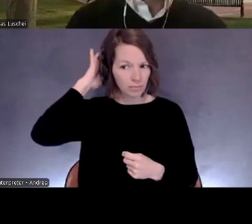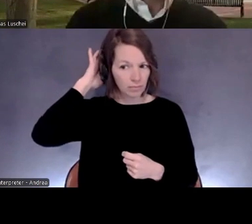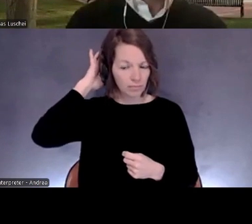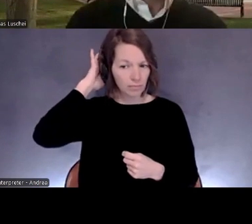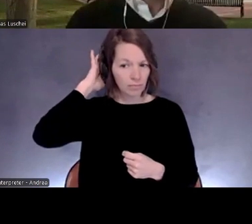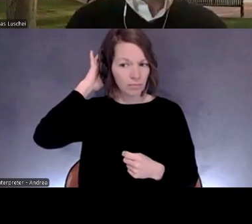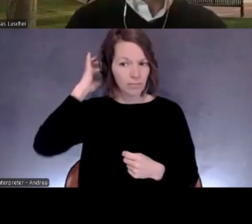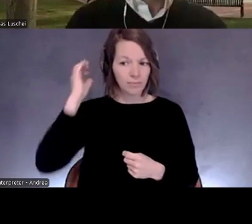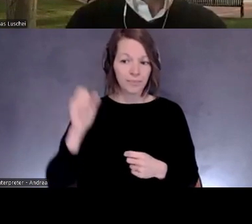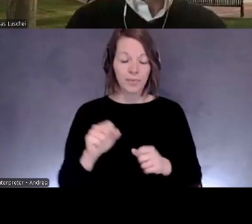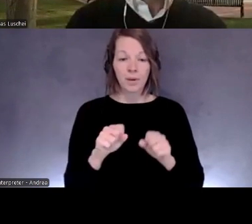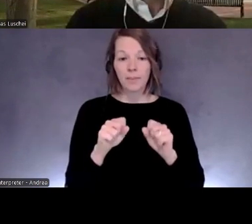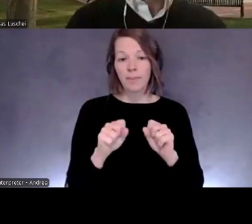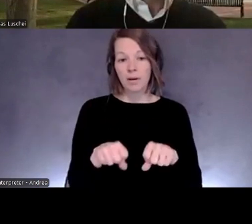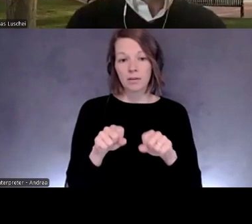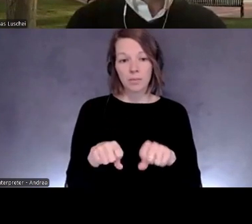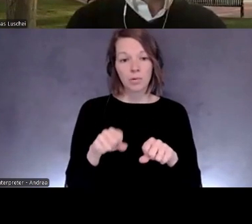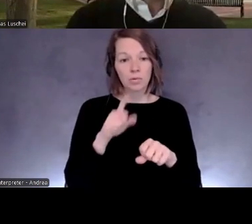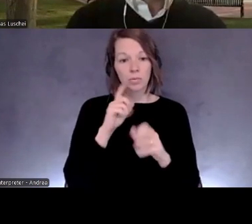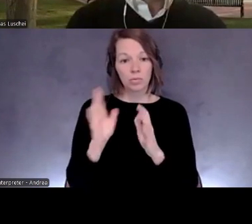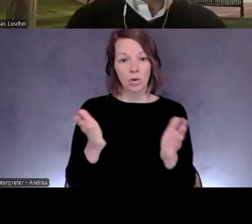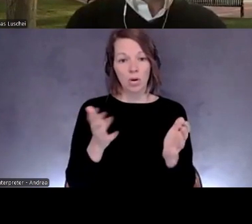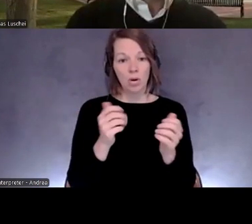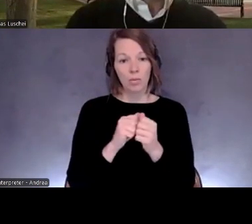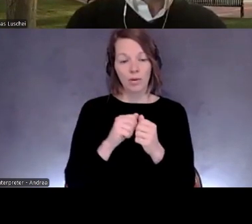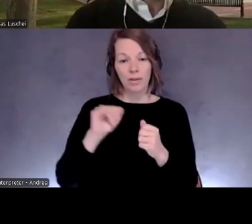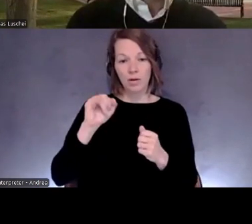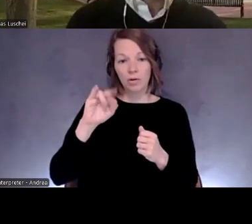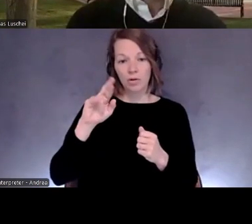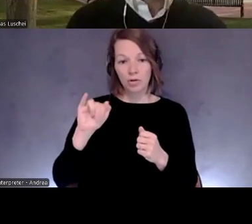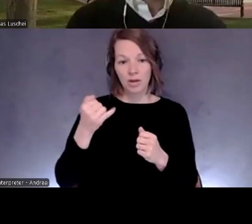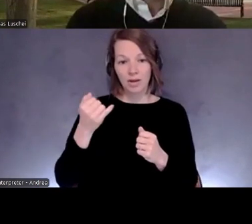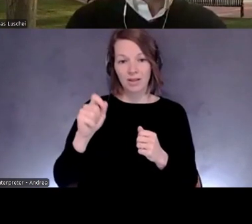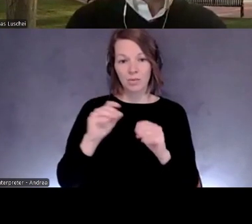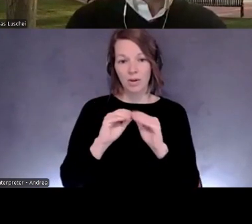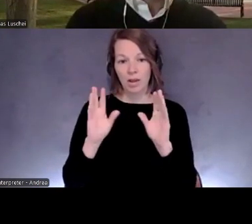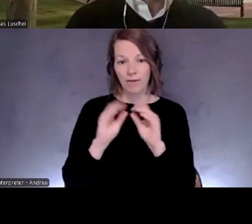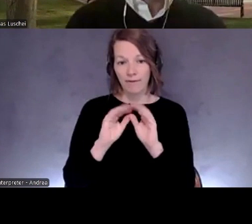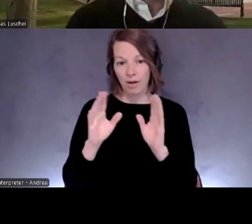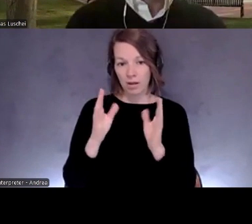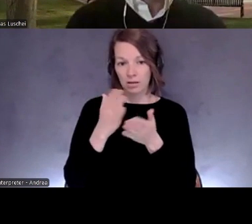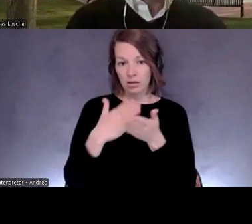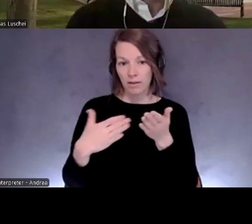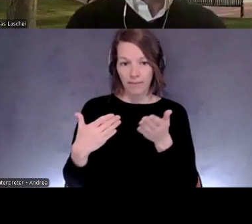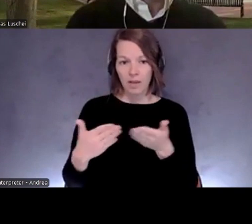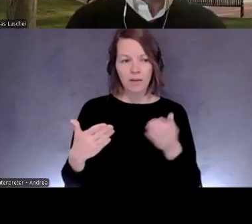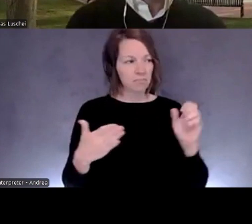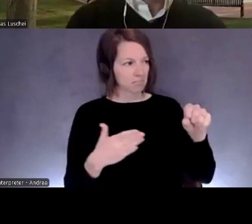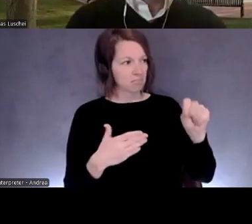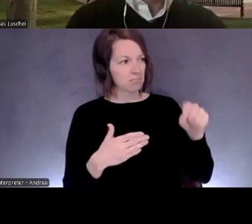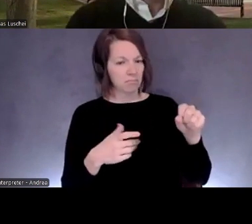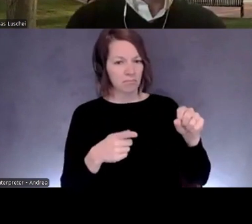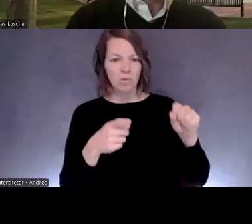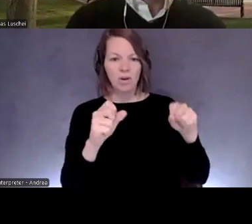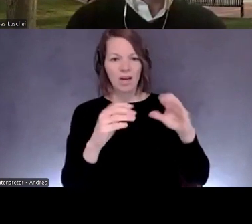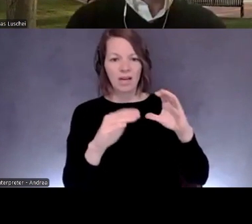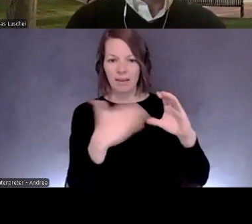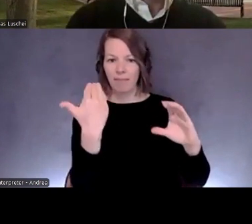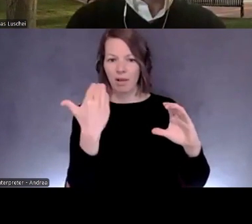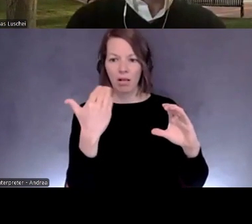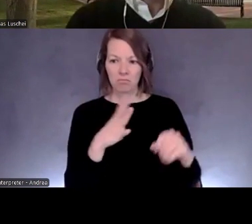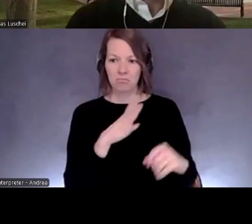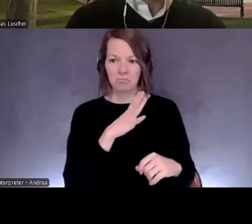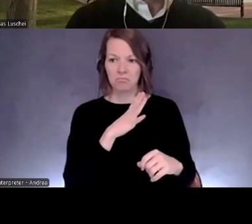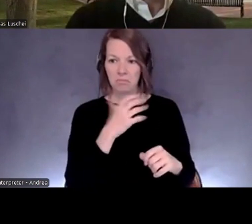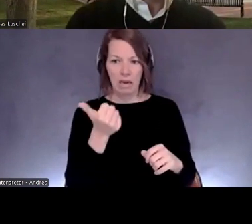Okay, so is it possible to talk to the editor if one needs to clarify of some sort? Yes, you can, email us,